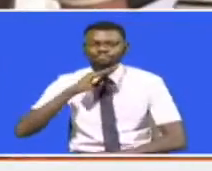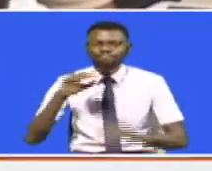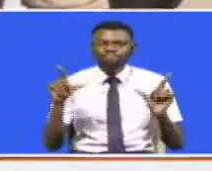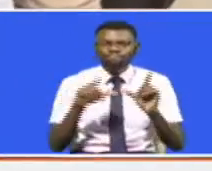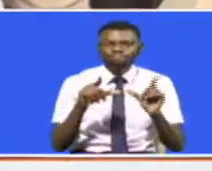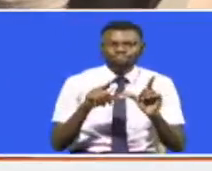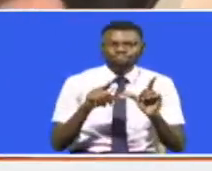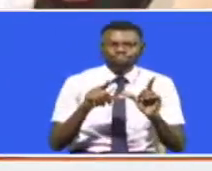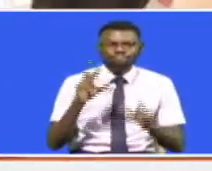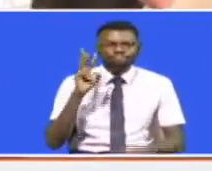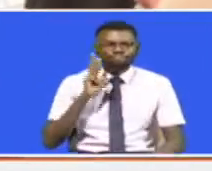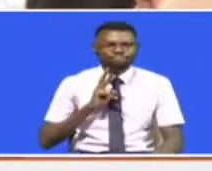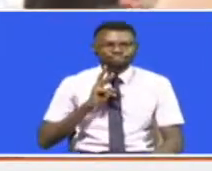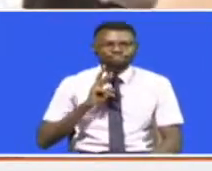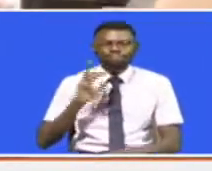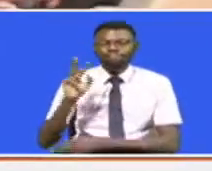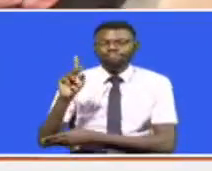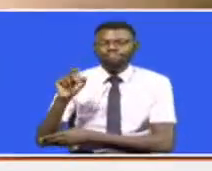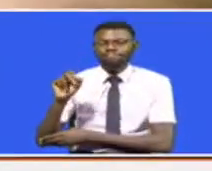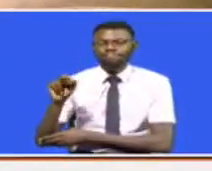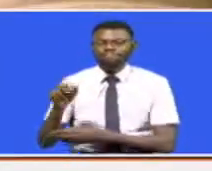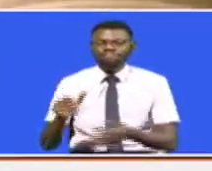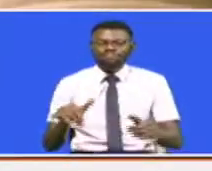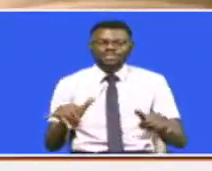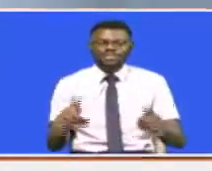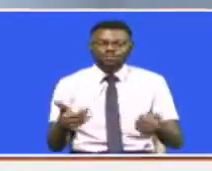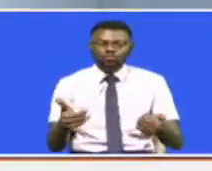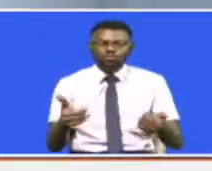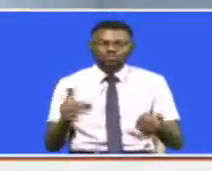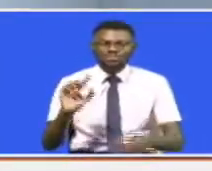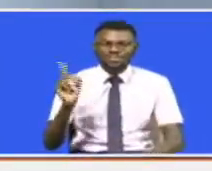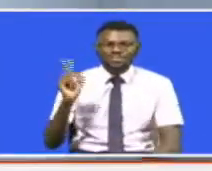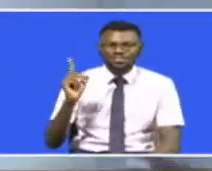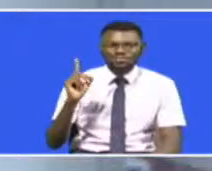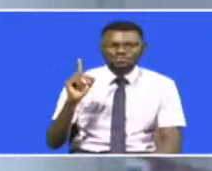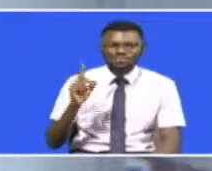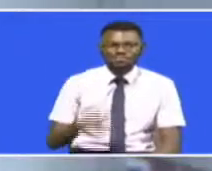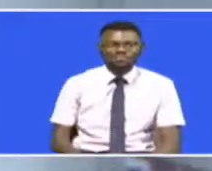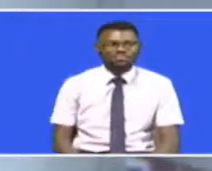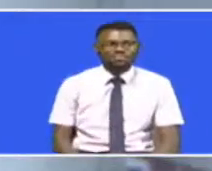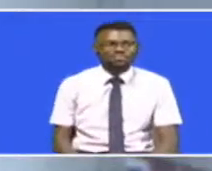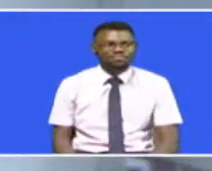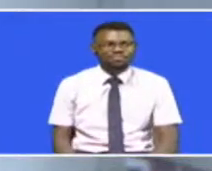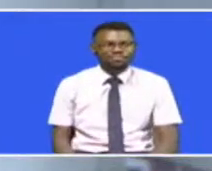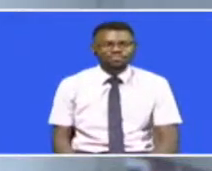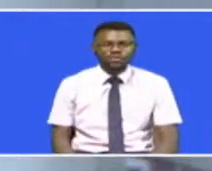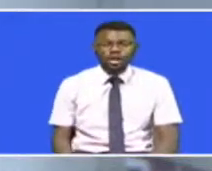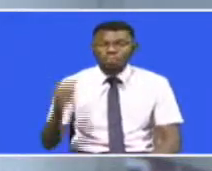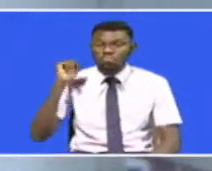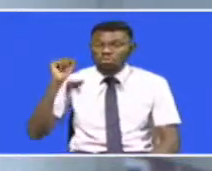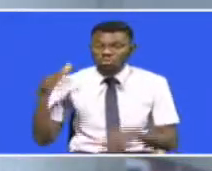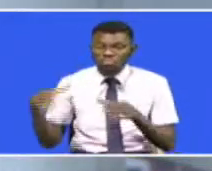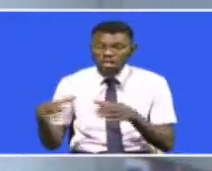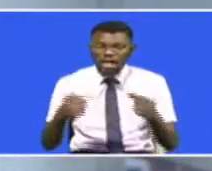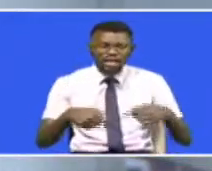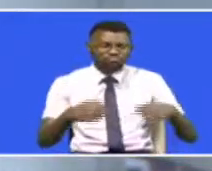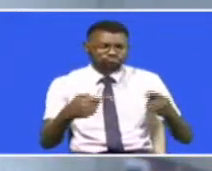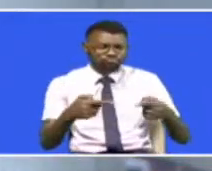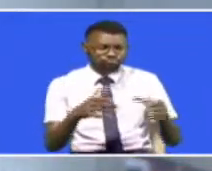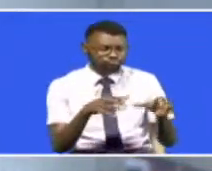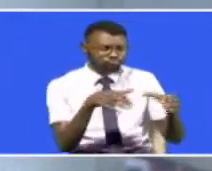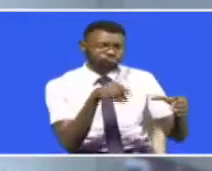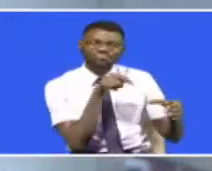Usige, KTN News in Nairobi. The Political Parties Dispute Tribunal has suspended